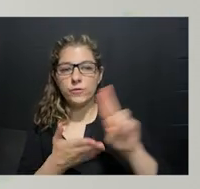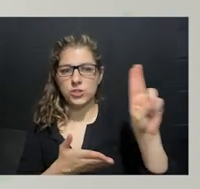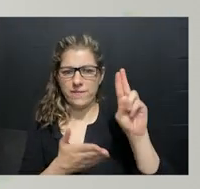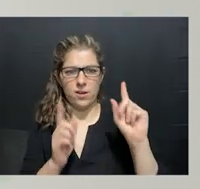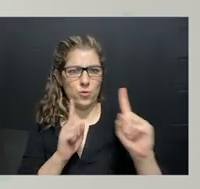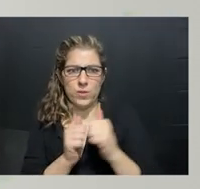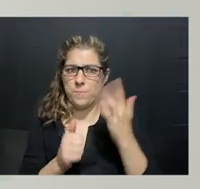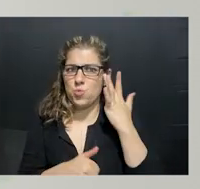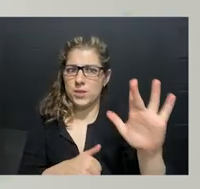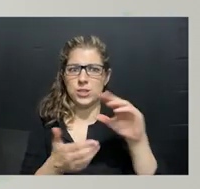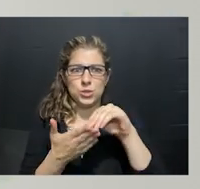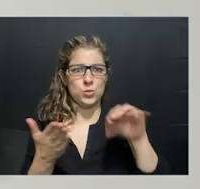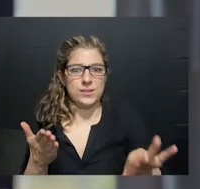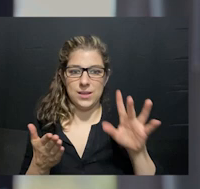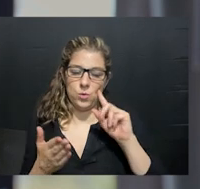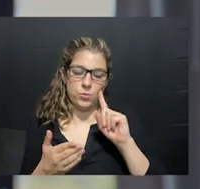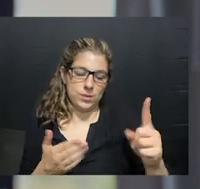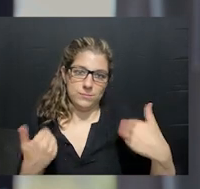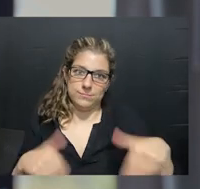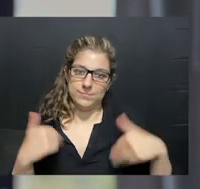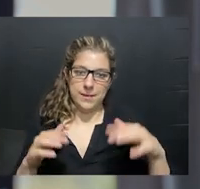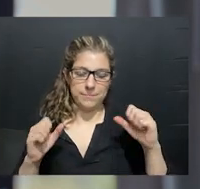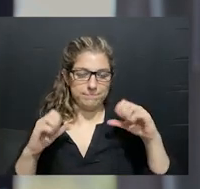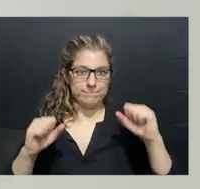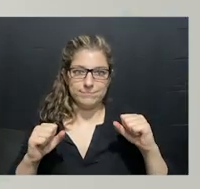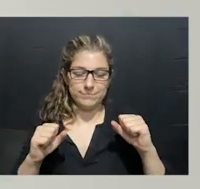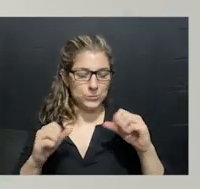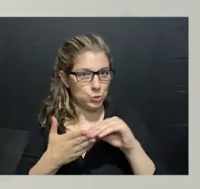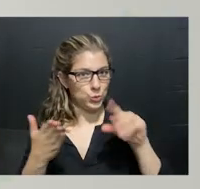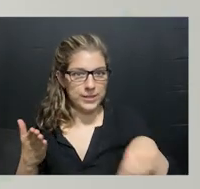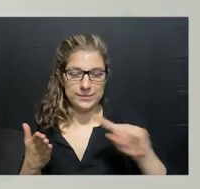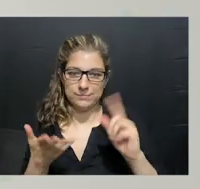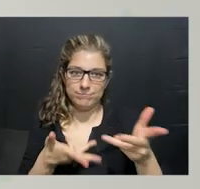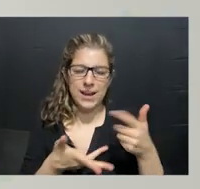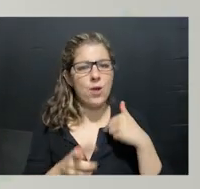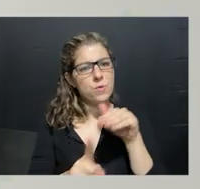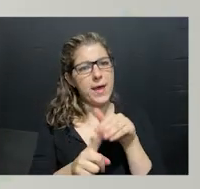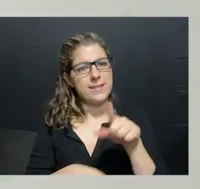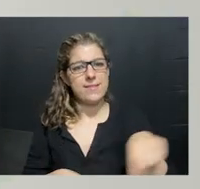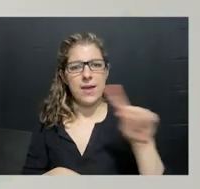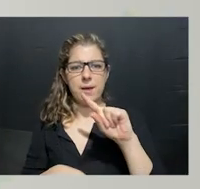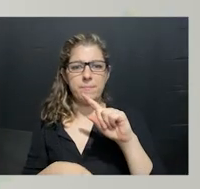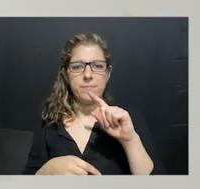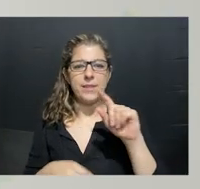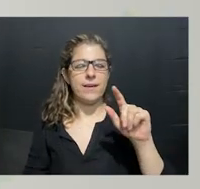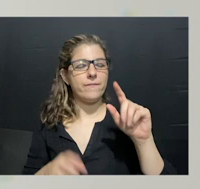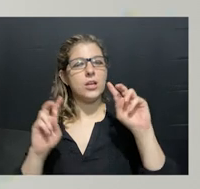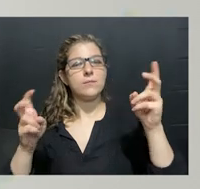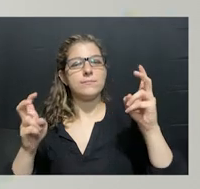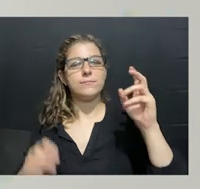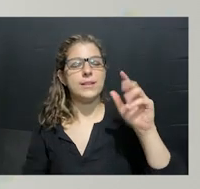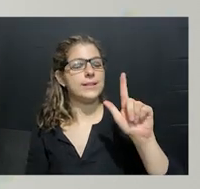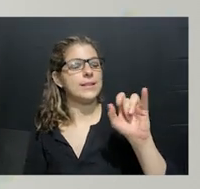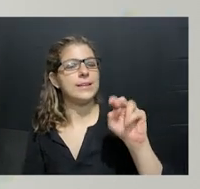are going to, you know, really be running laps around you and I in the very near future. And I reminded those students of an address that Lyndon Johnson gave